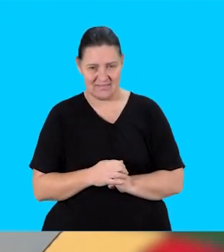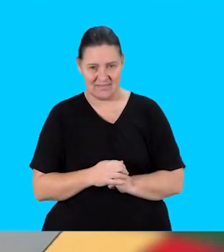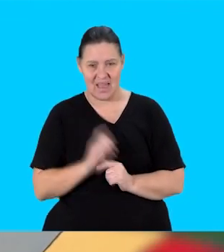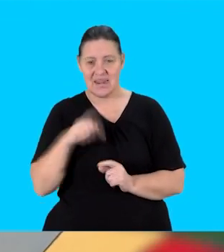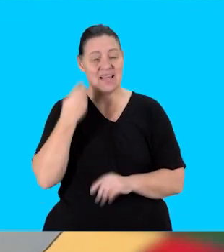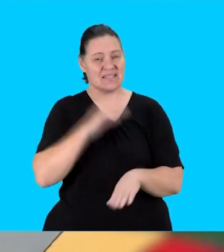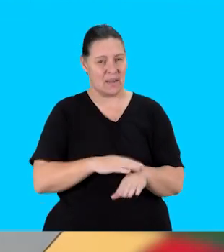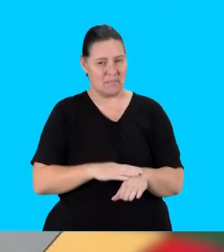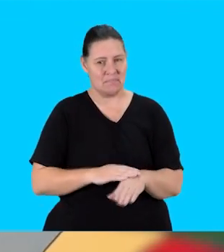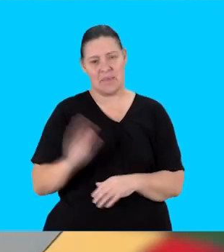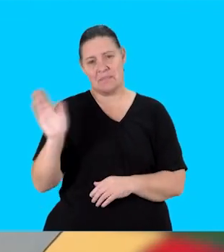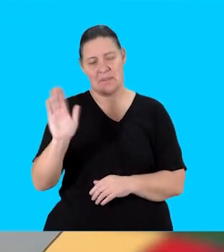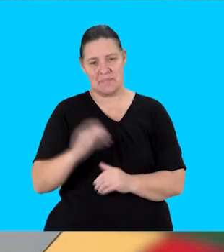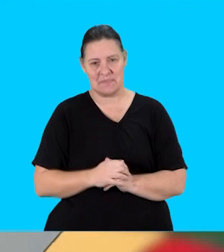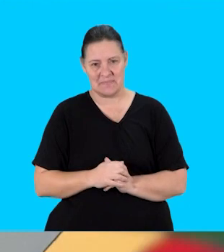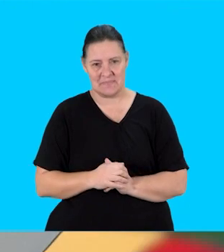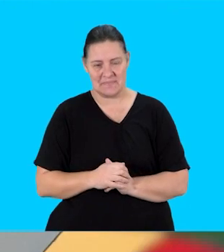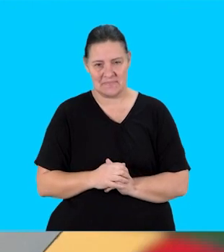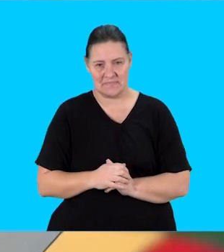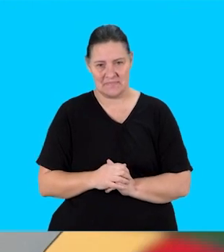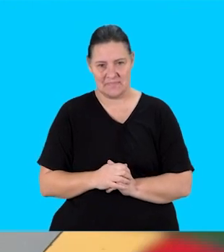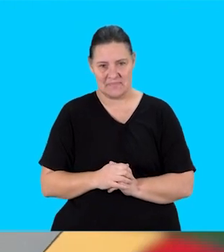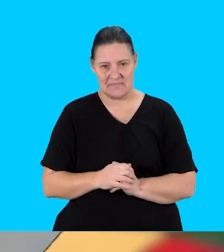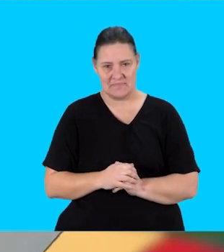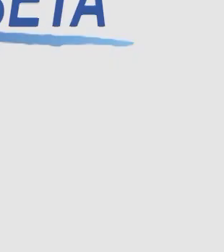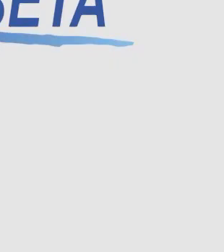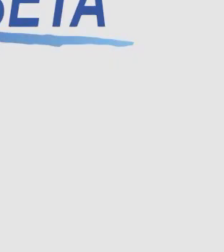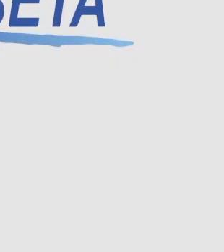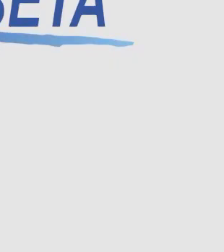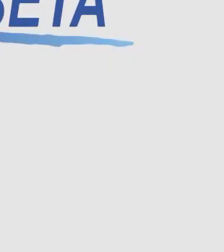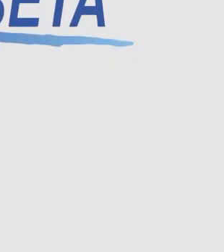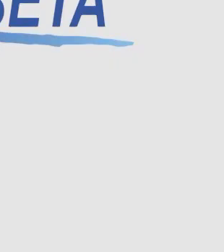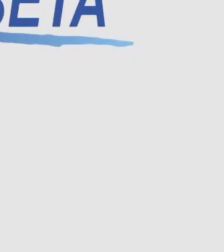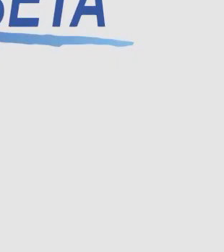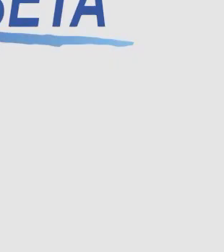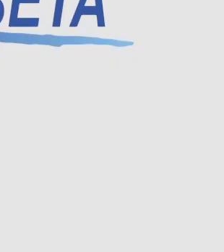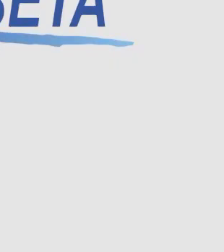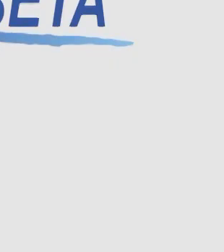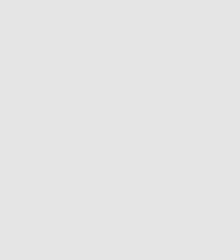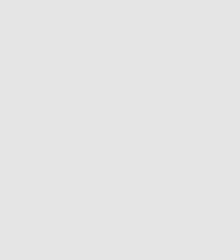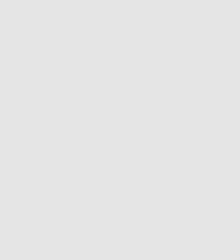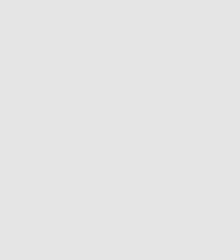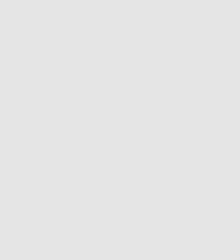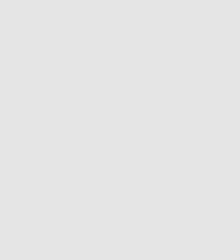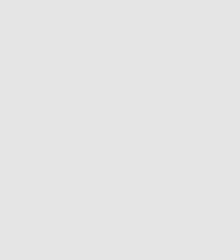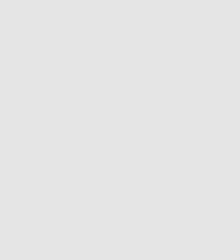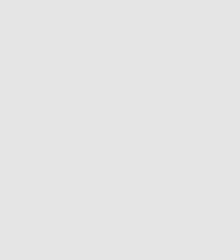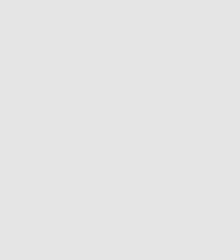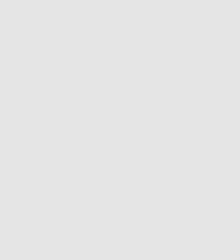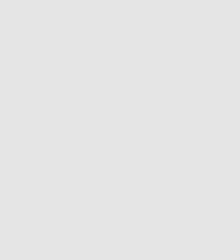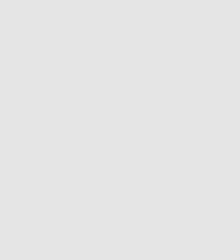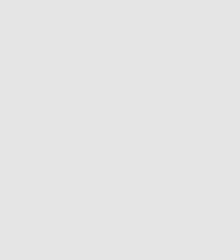learners, until next time, bye.